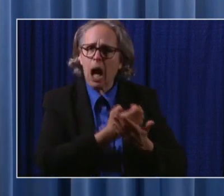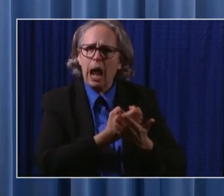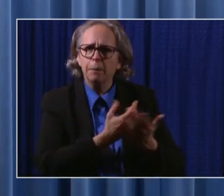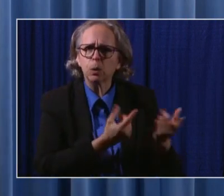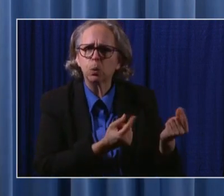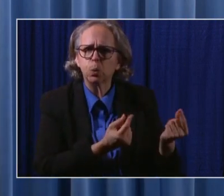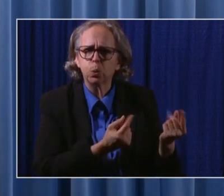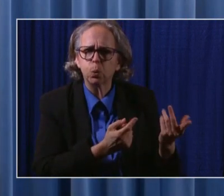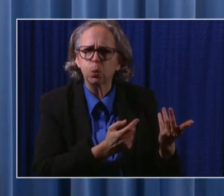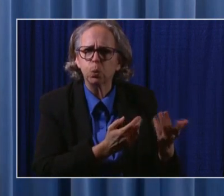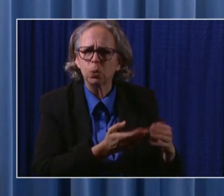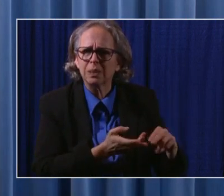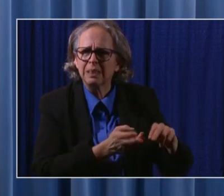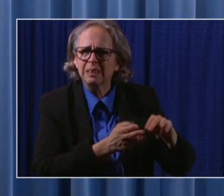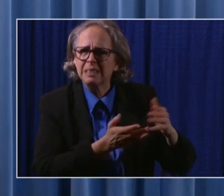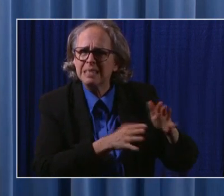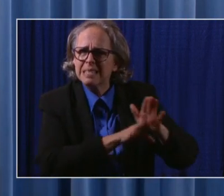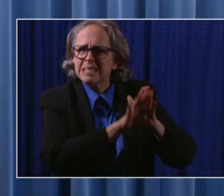jobs.